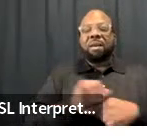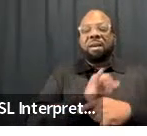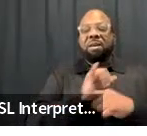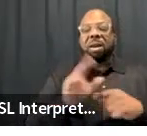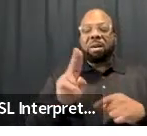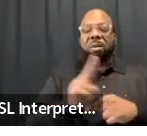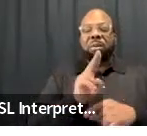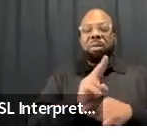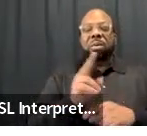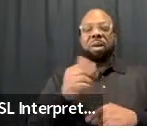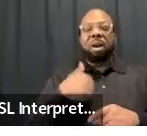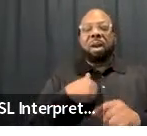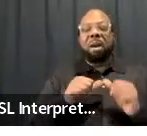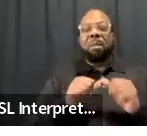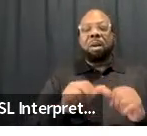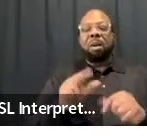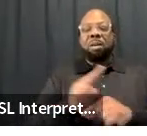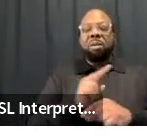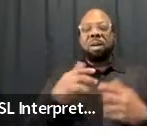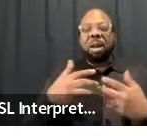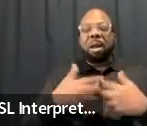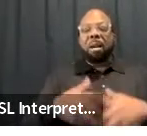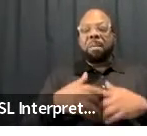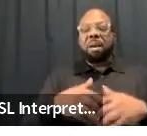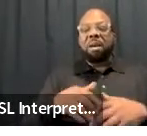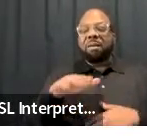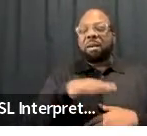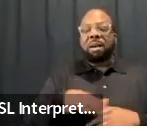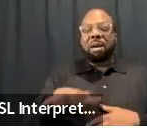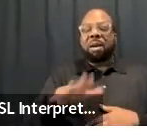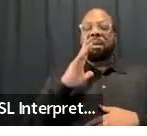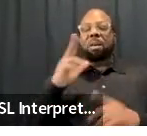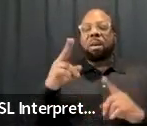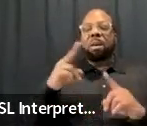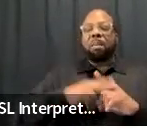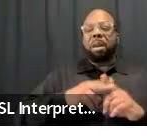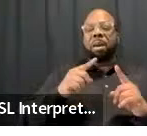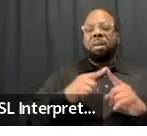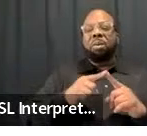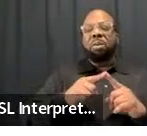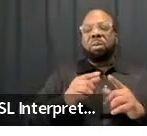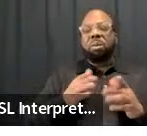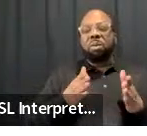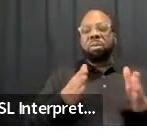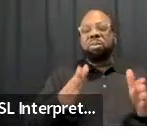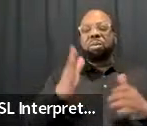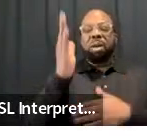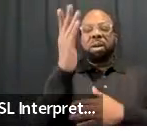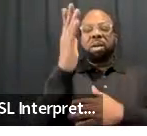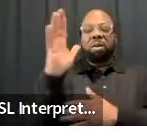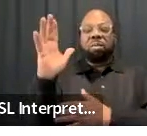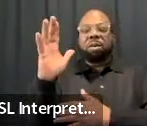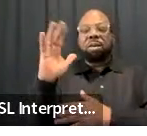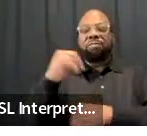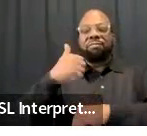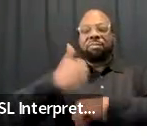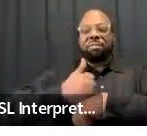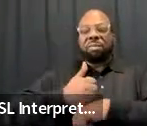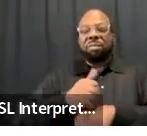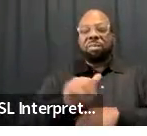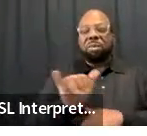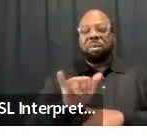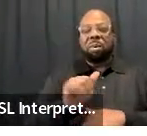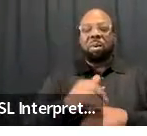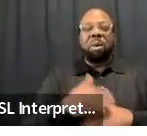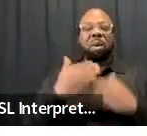permitted use in a manufacturing district, all of the things that I talked about will apply to those street tree installations as well. Thank you for the question.